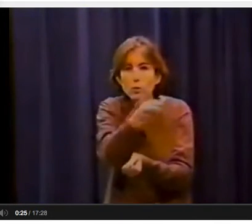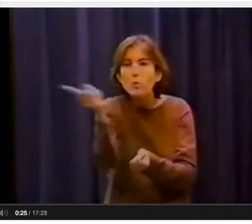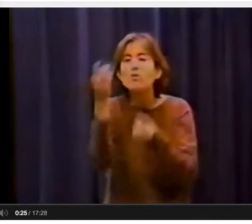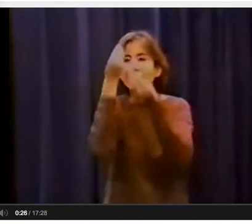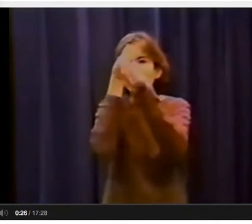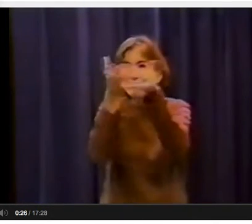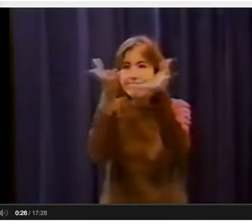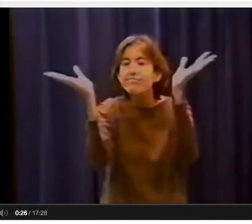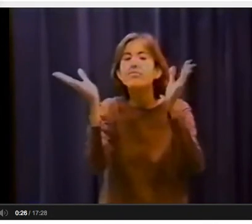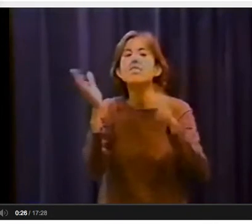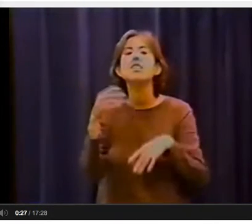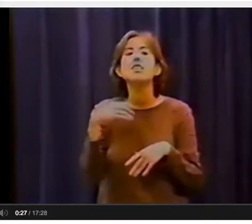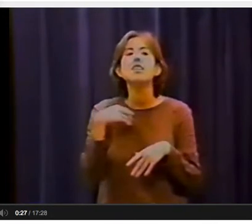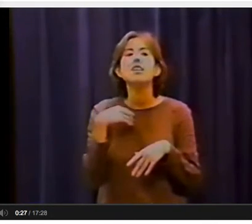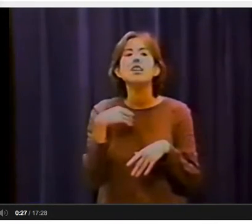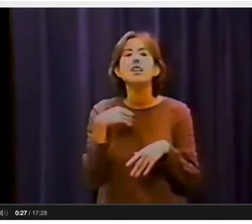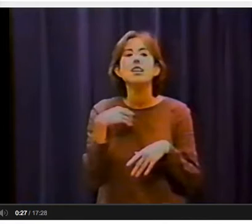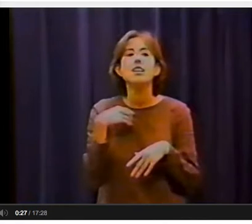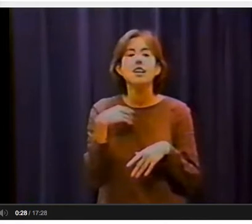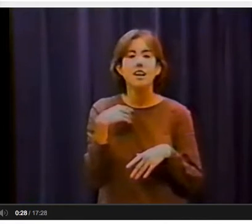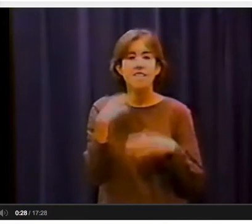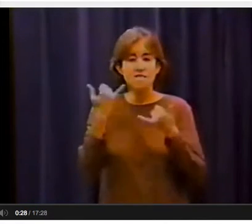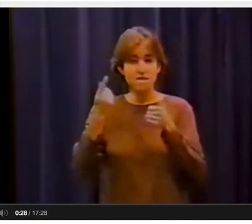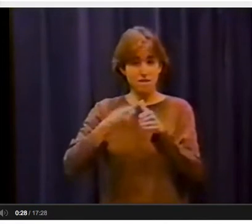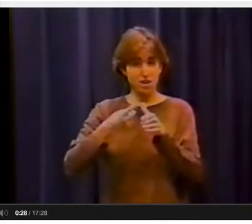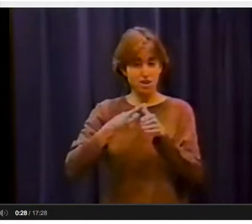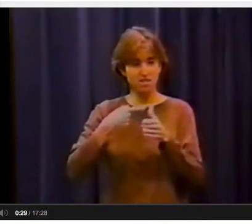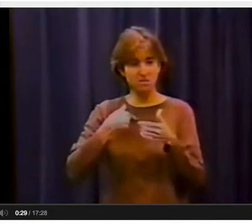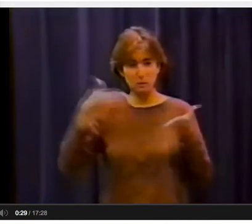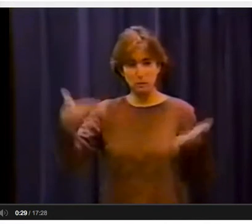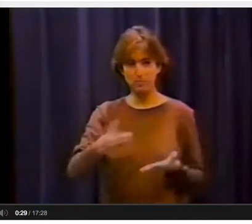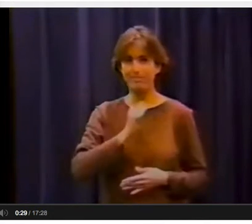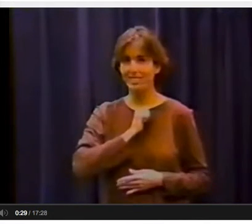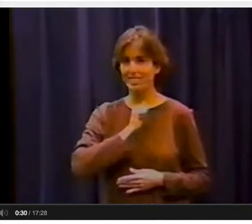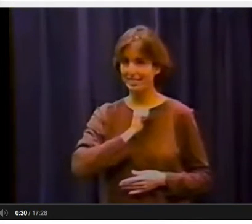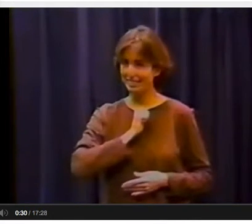and what problems they have. I'm here to share the information that I've learned.